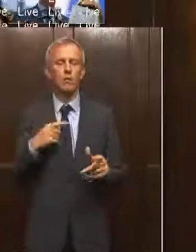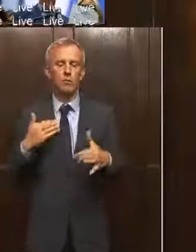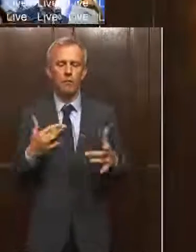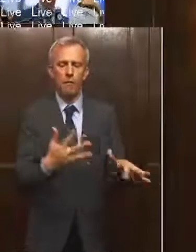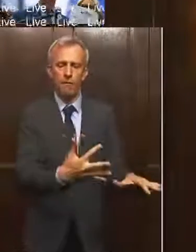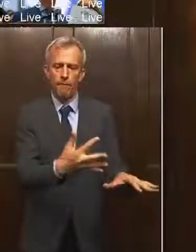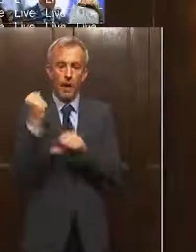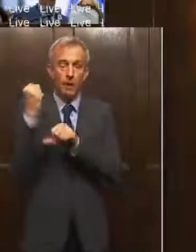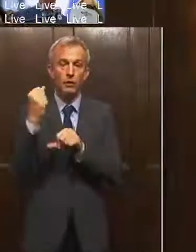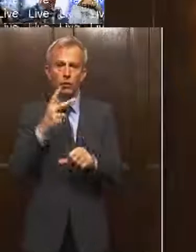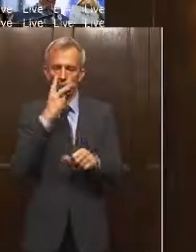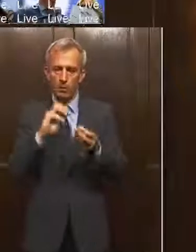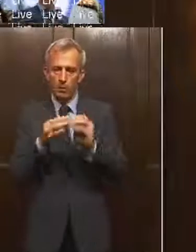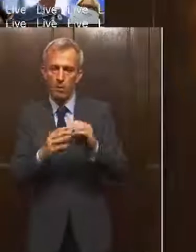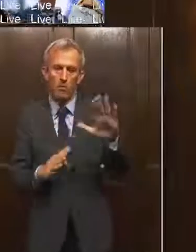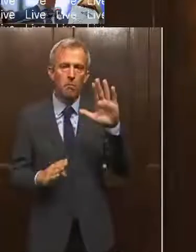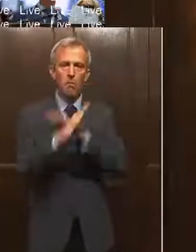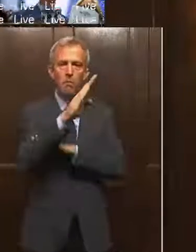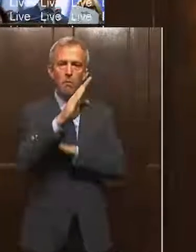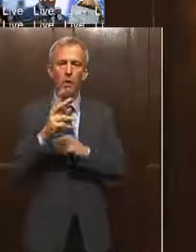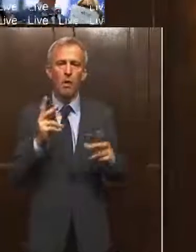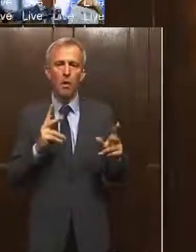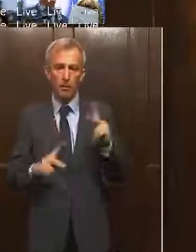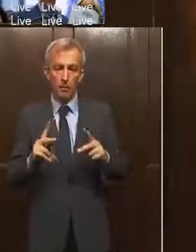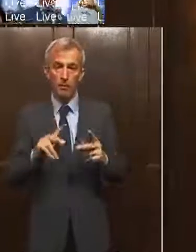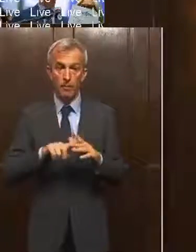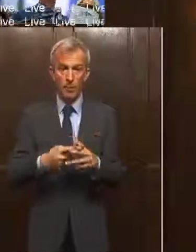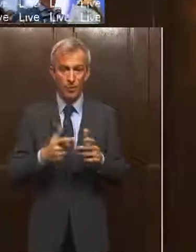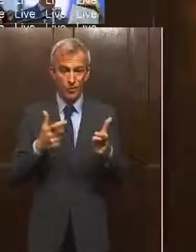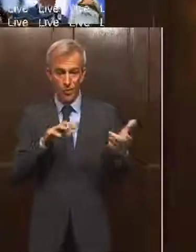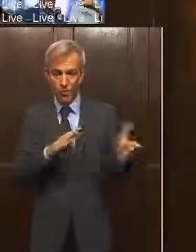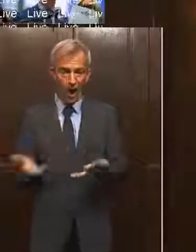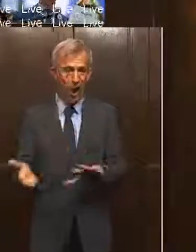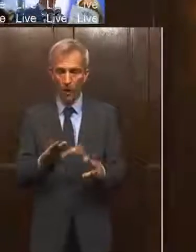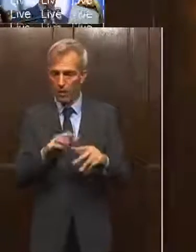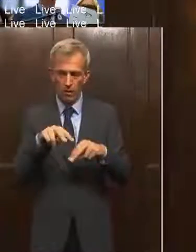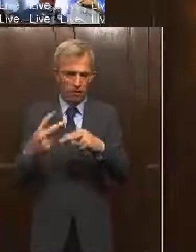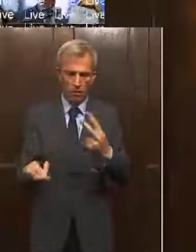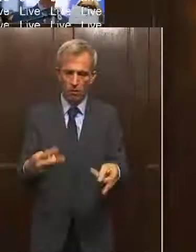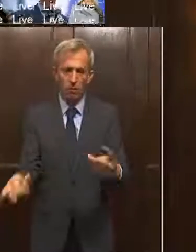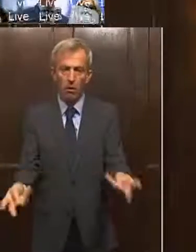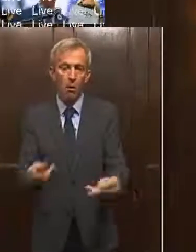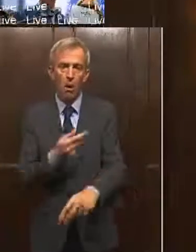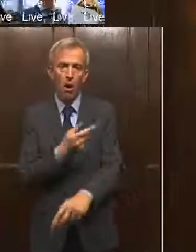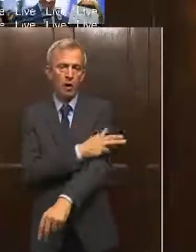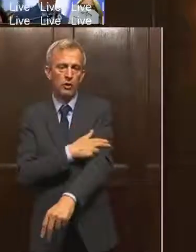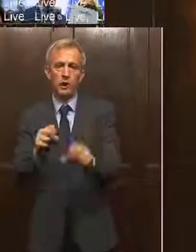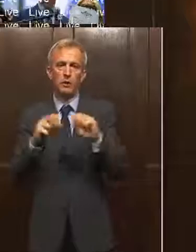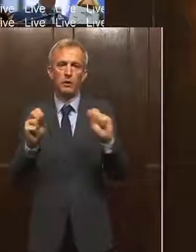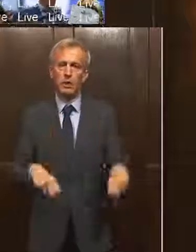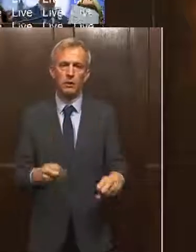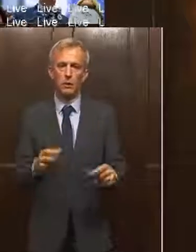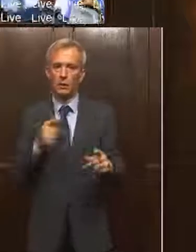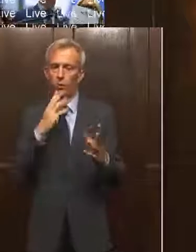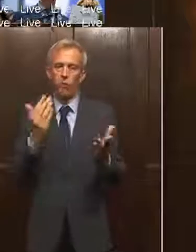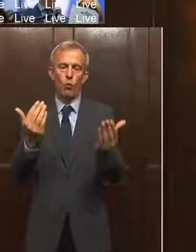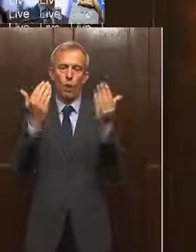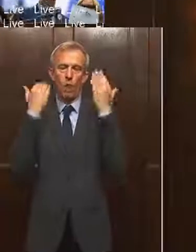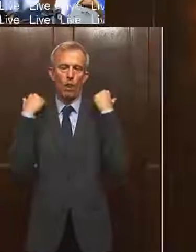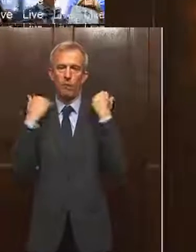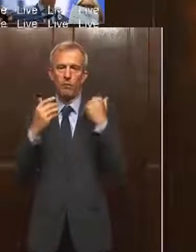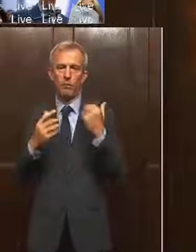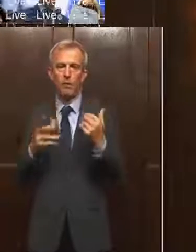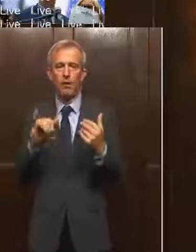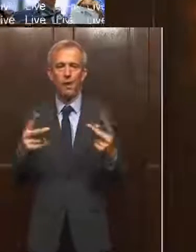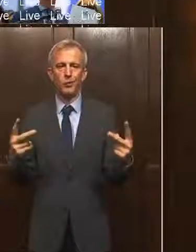go up and we see people begin to die in bigger numbers and we even see our hospital system overwhelmed, that's worse than